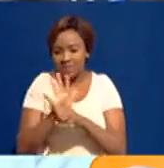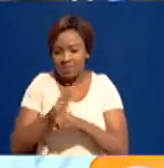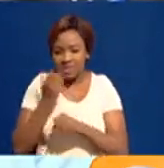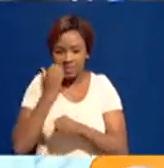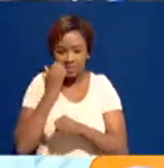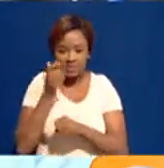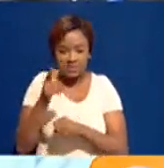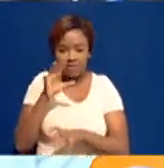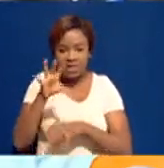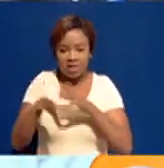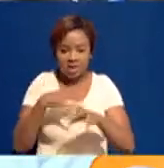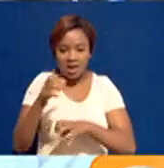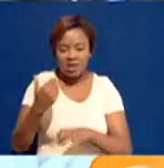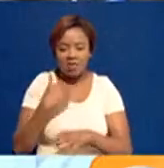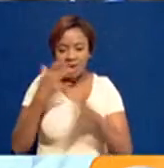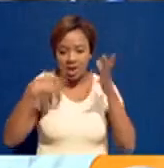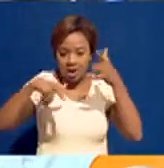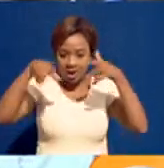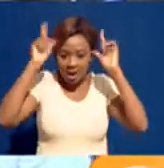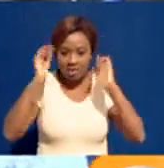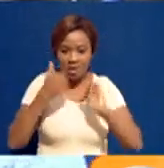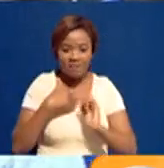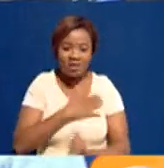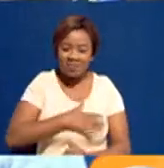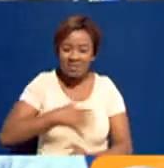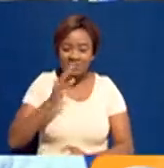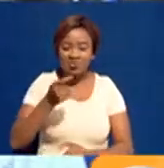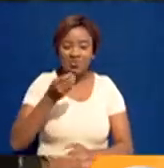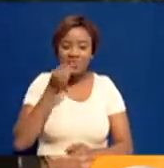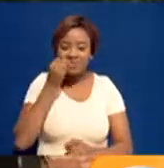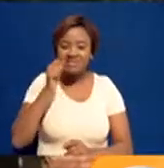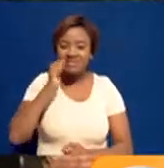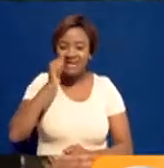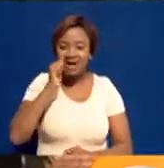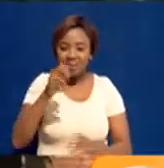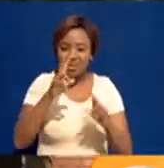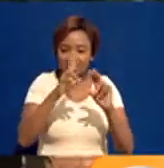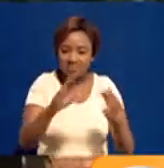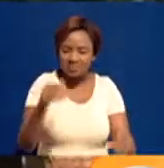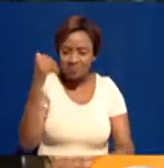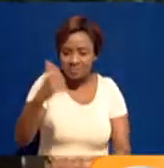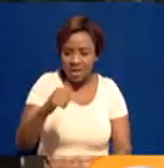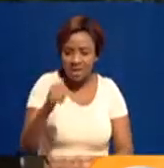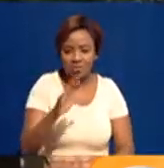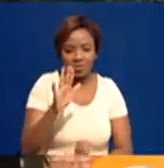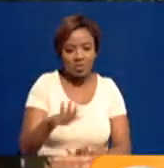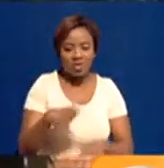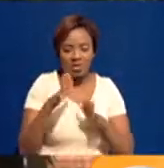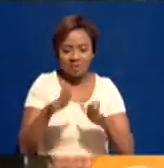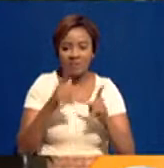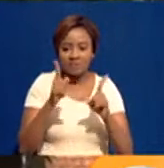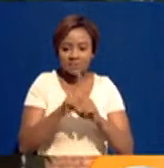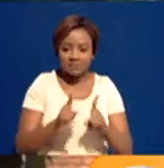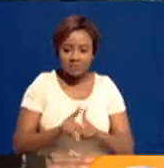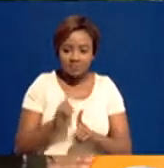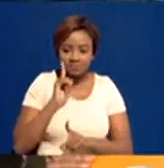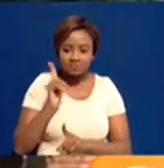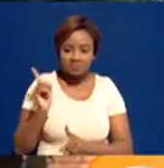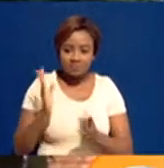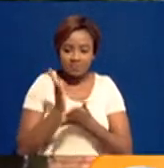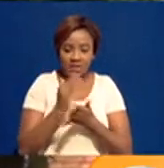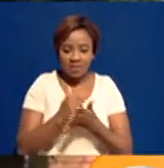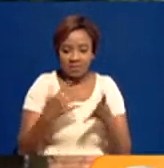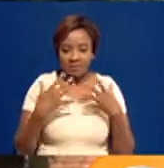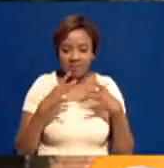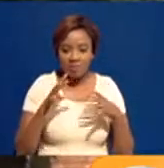people, don't eat any meat which has not been inspected. For now, health officials and those from the livestock department have